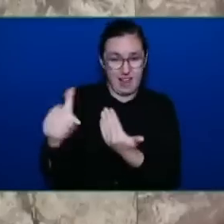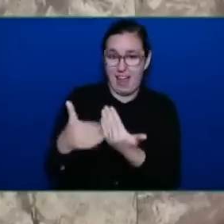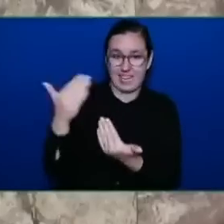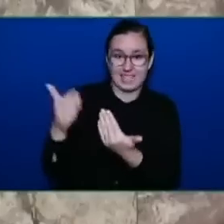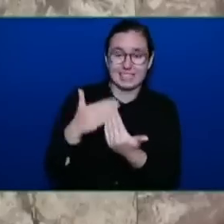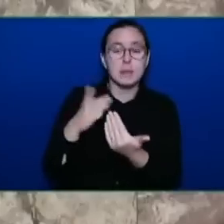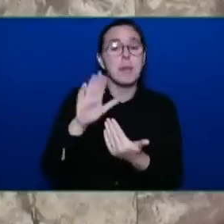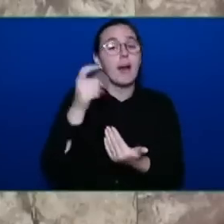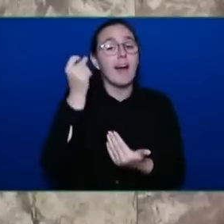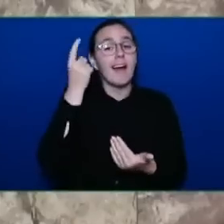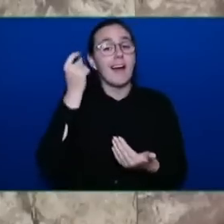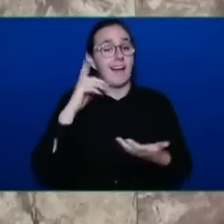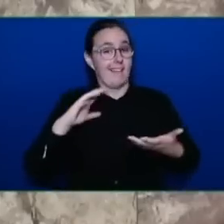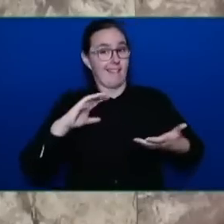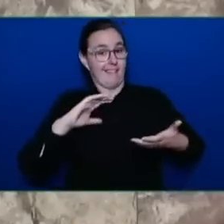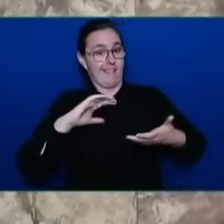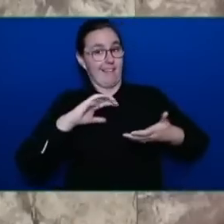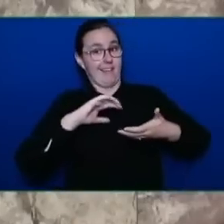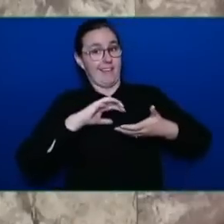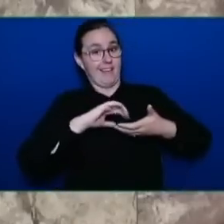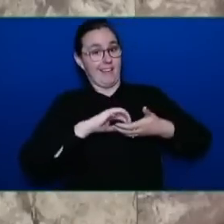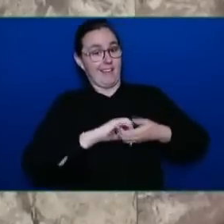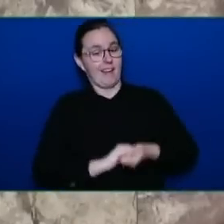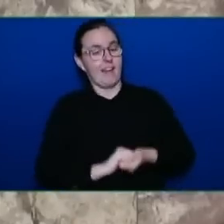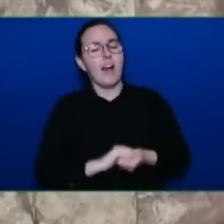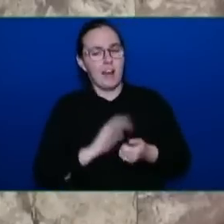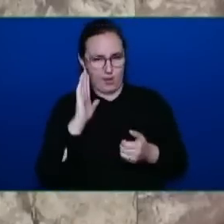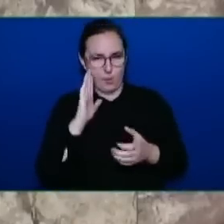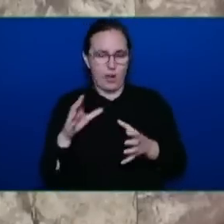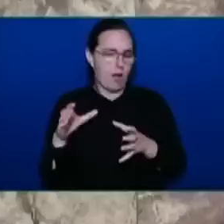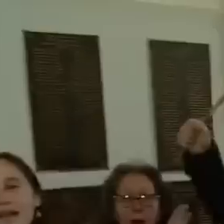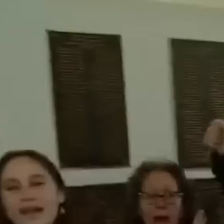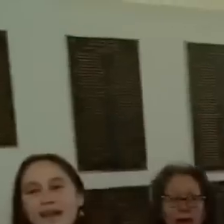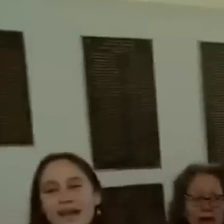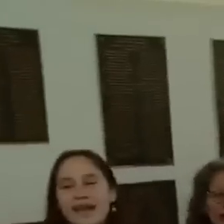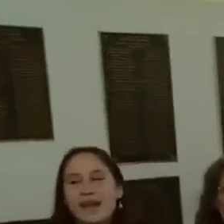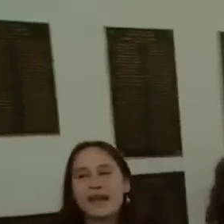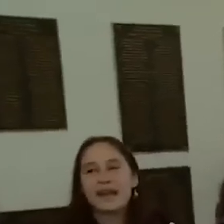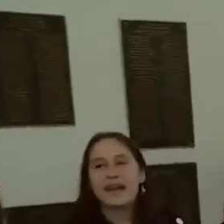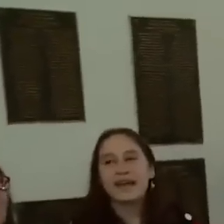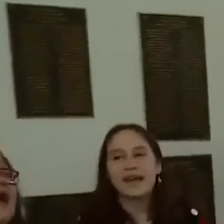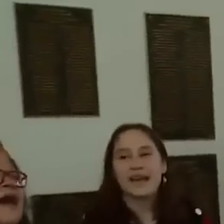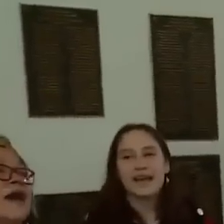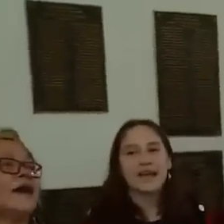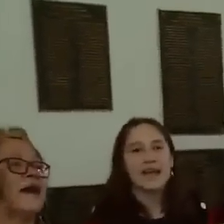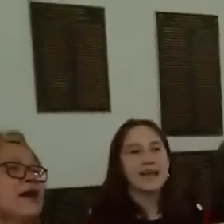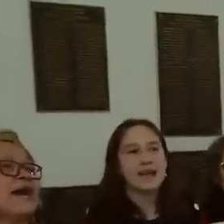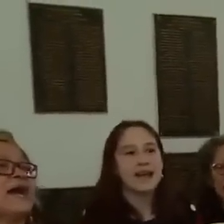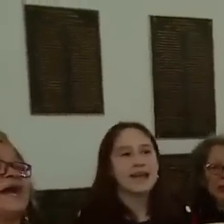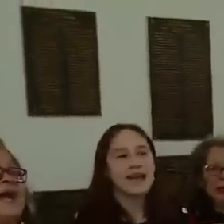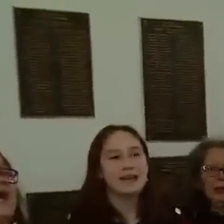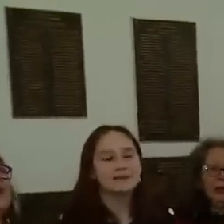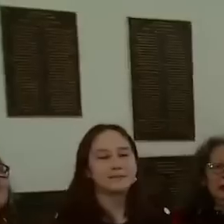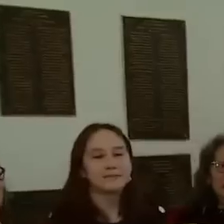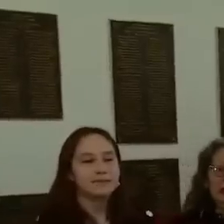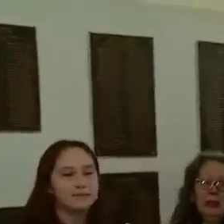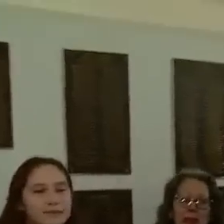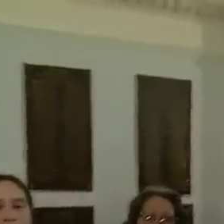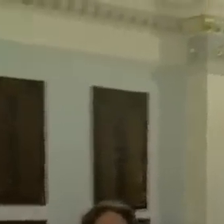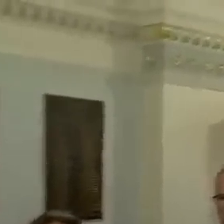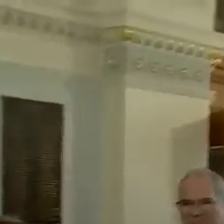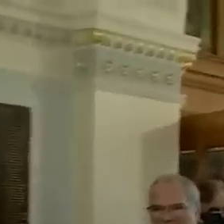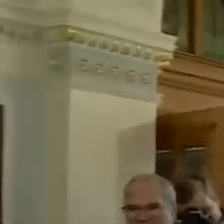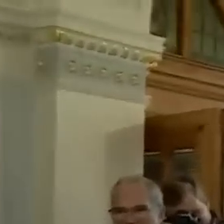they say never, but for now my canoe is heading in another direction. She says she'll continue to raise her voice for the vulnerable,